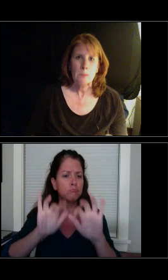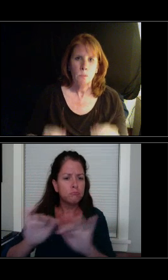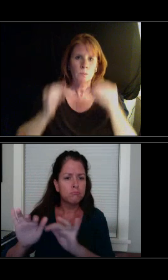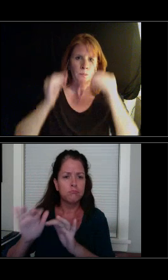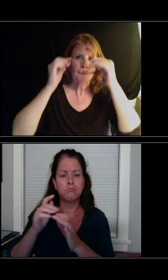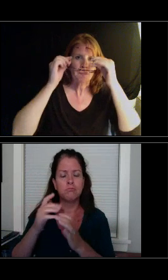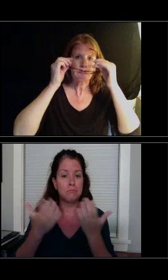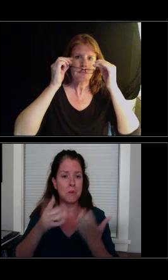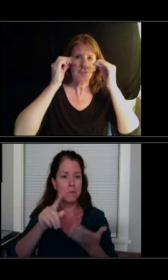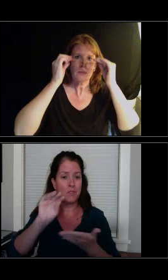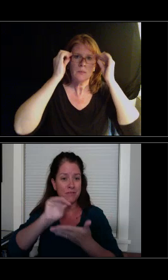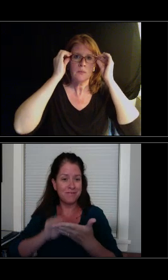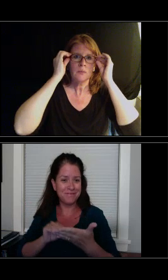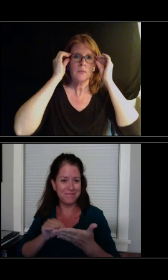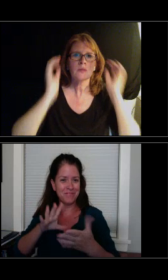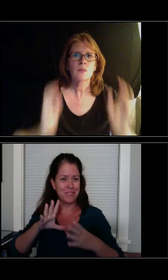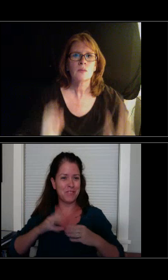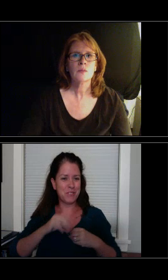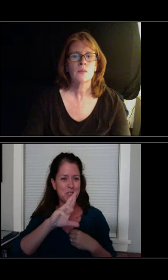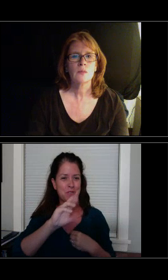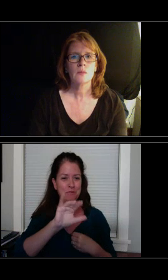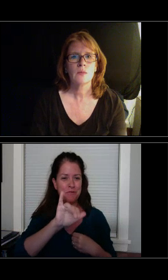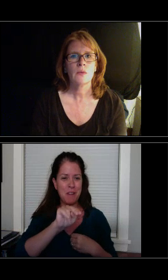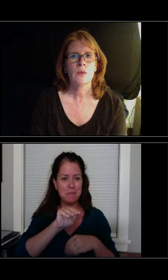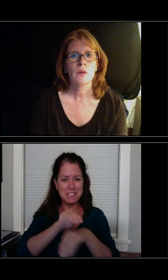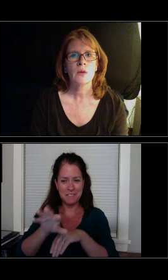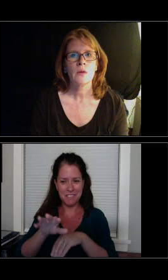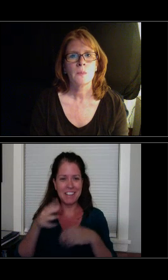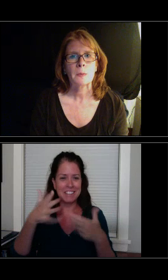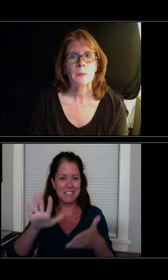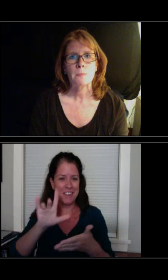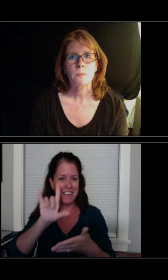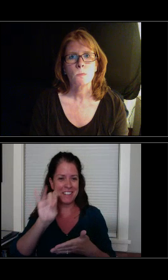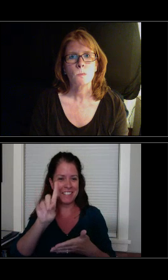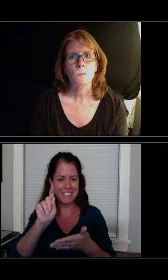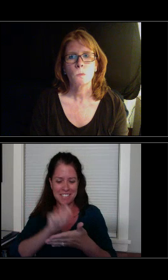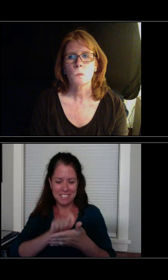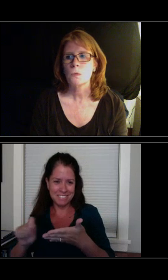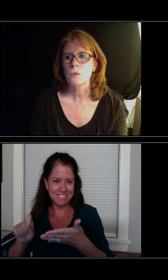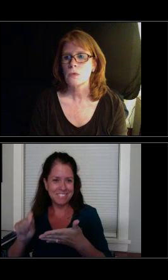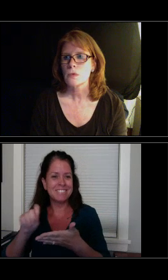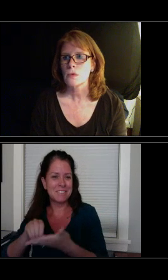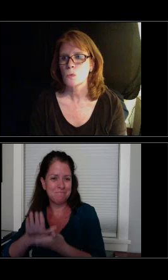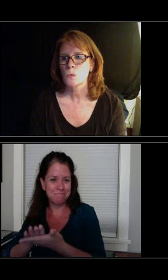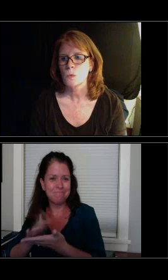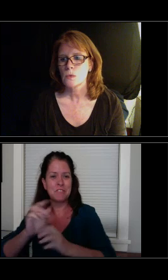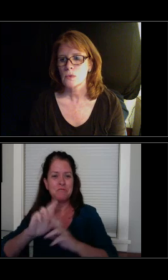time to think about the presentation this evening, to develop some new questions, and